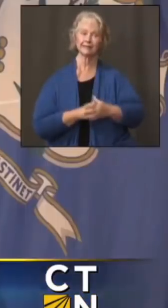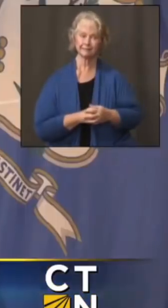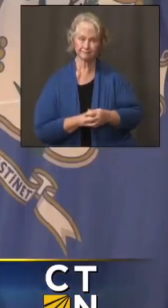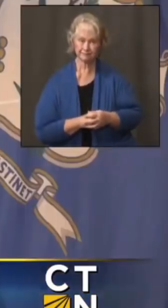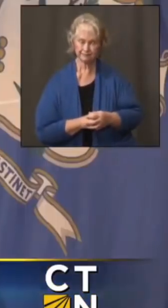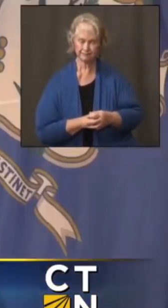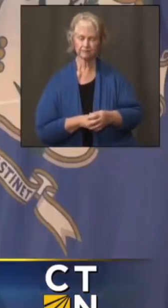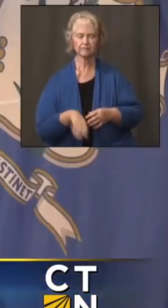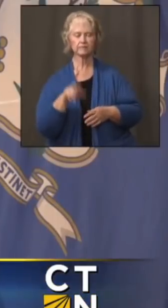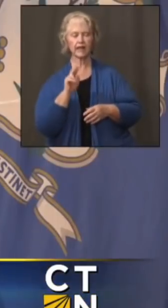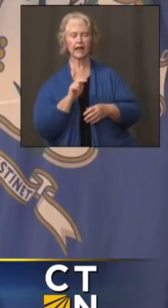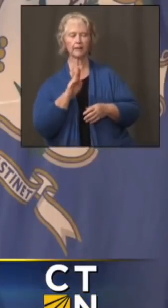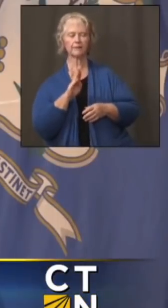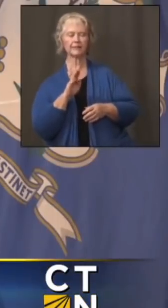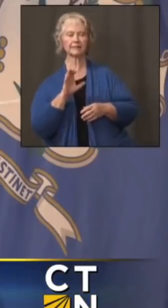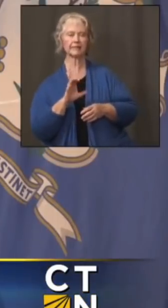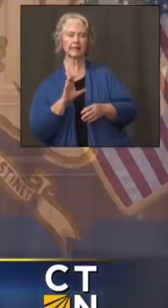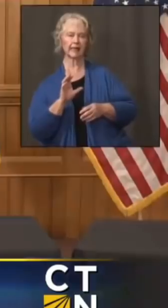NBC Connecticut.